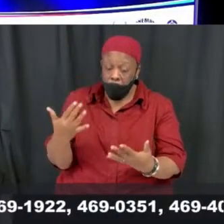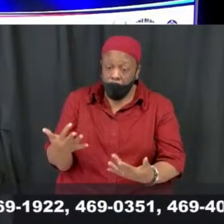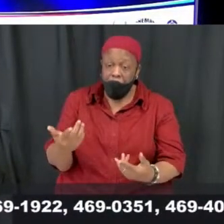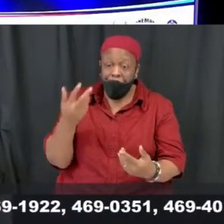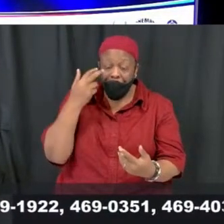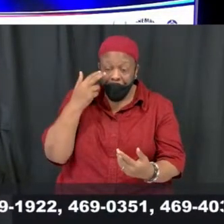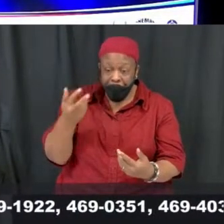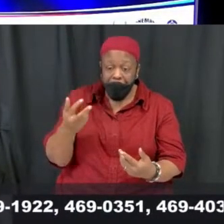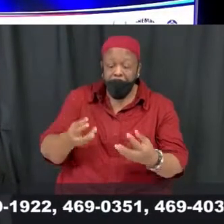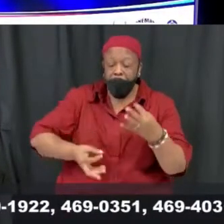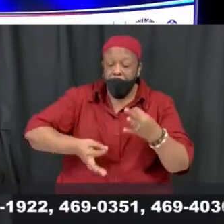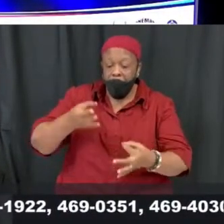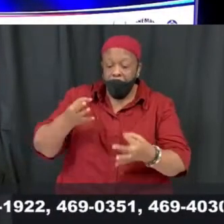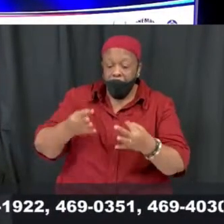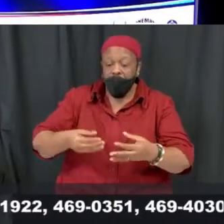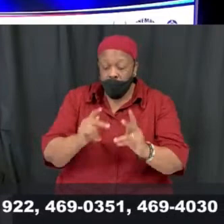time.